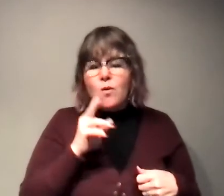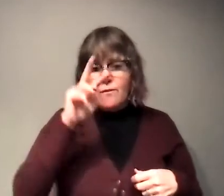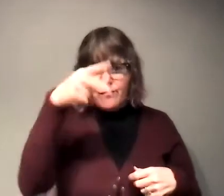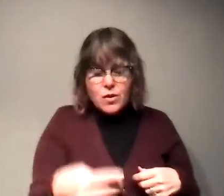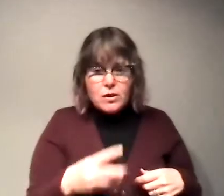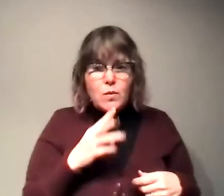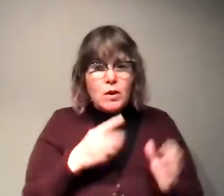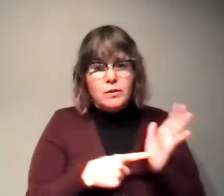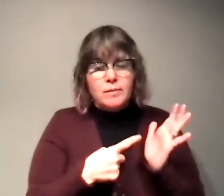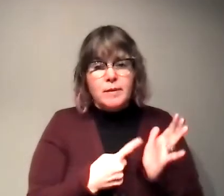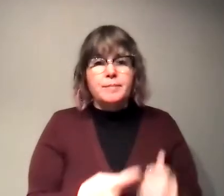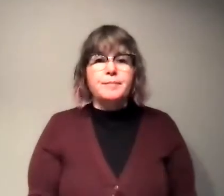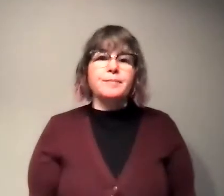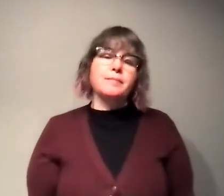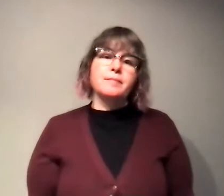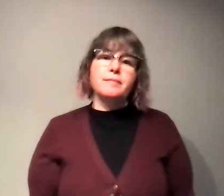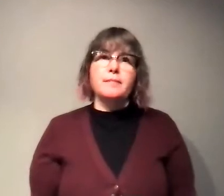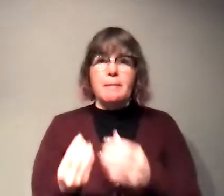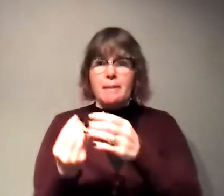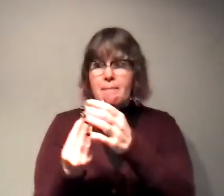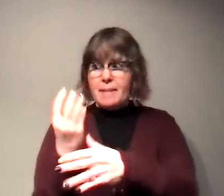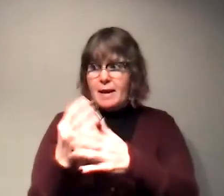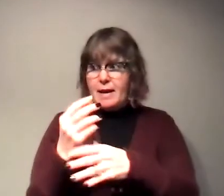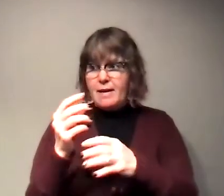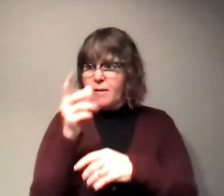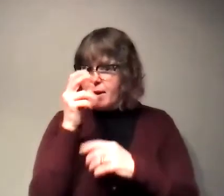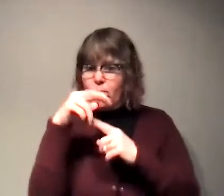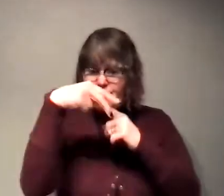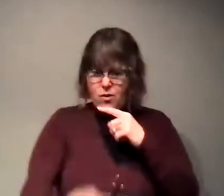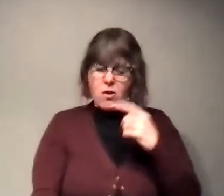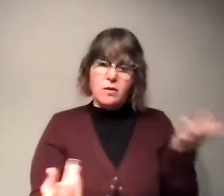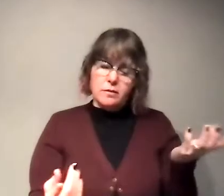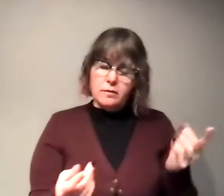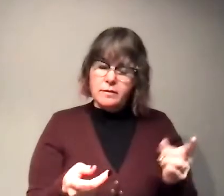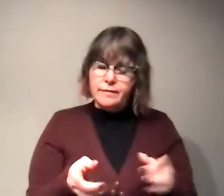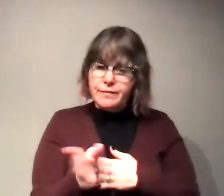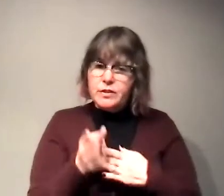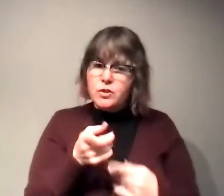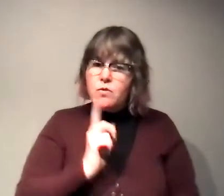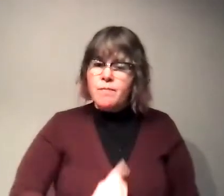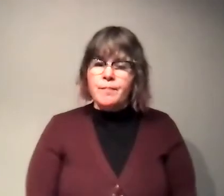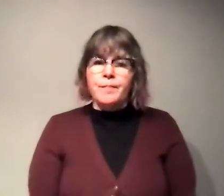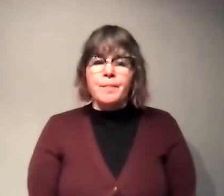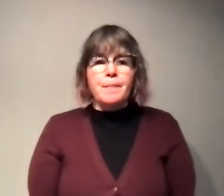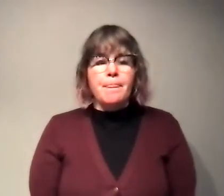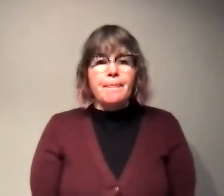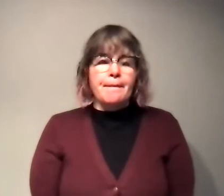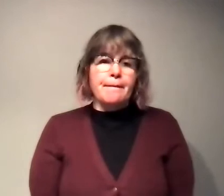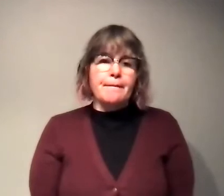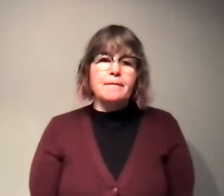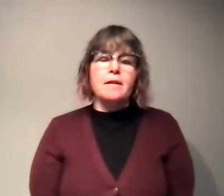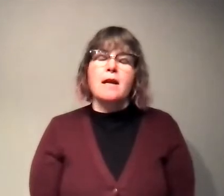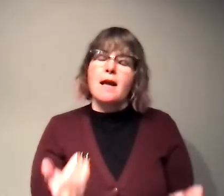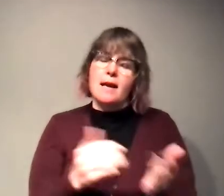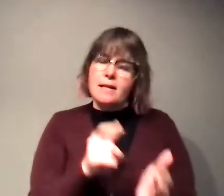water sometimes from plants that are nearby. And to talk about salmon again,